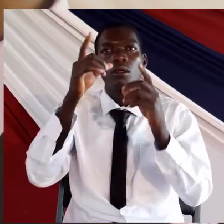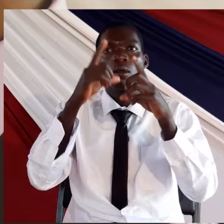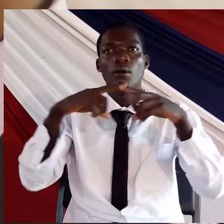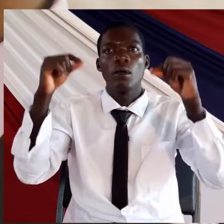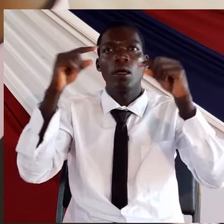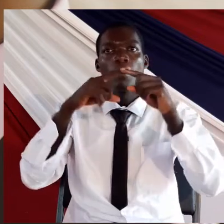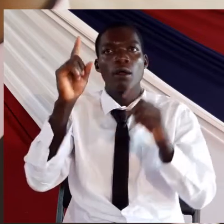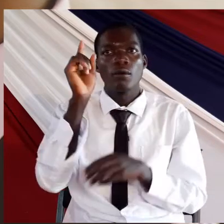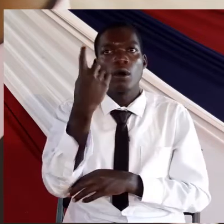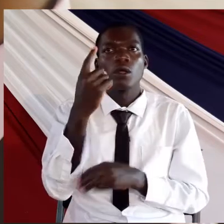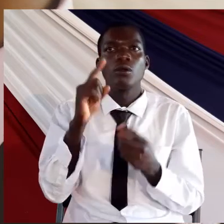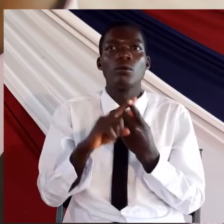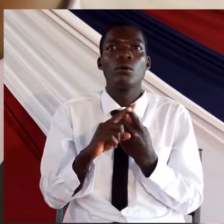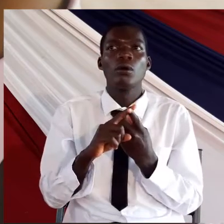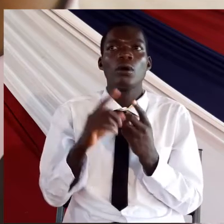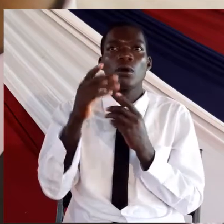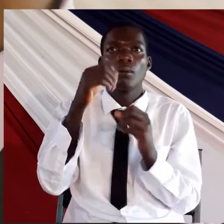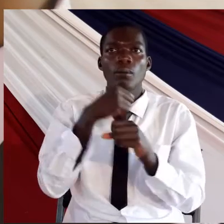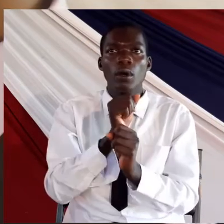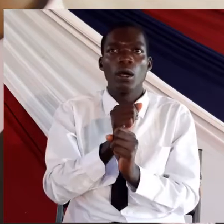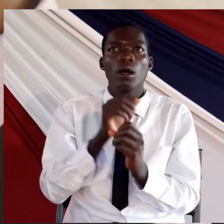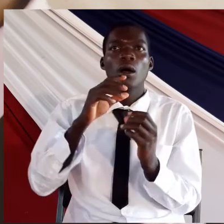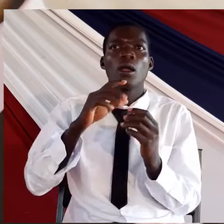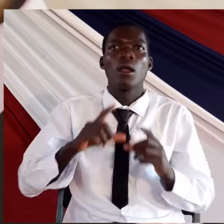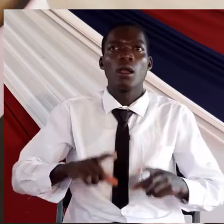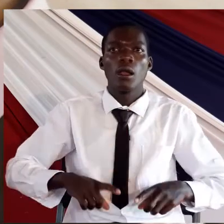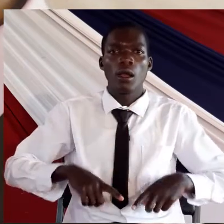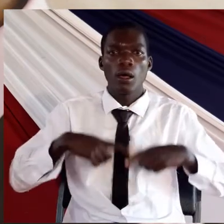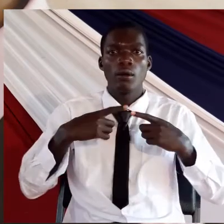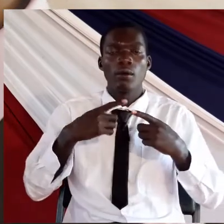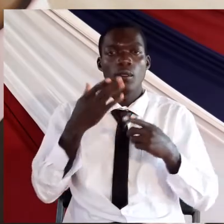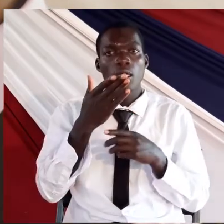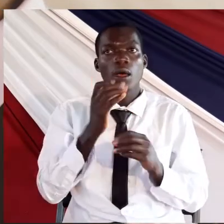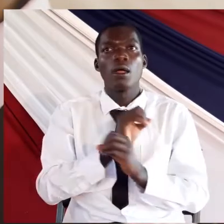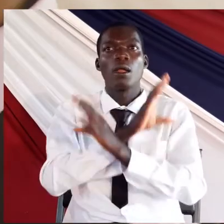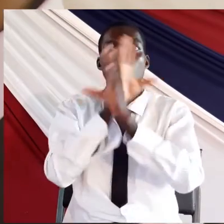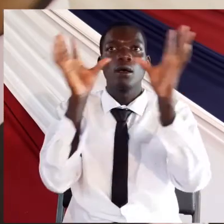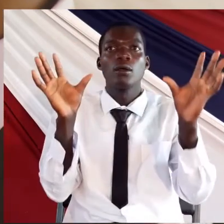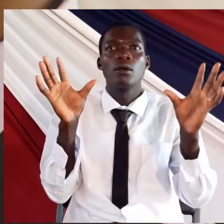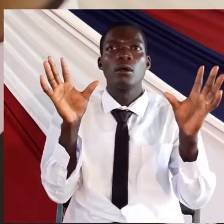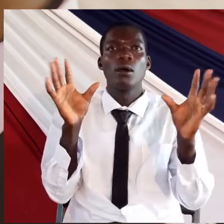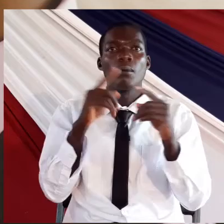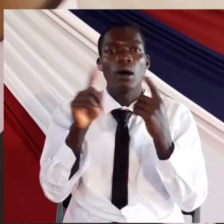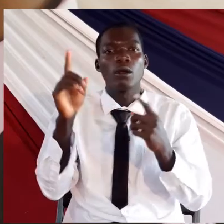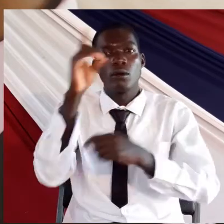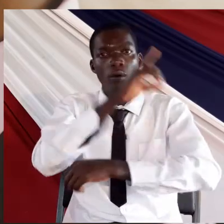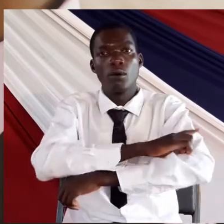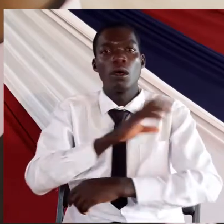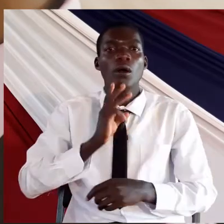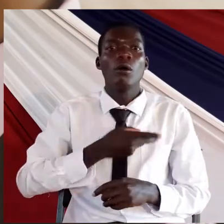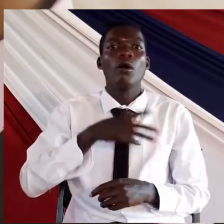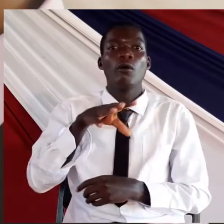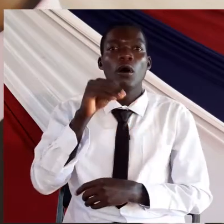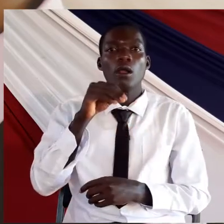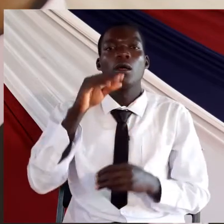he refers to the greater light and the lesser light. But today we find